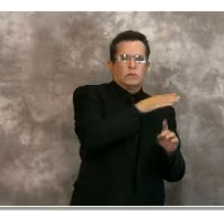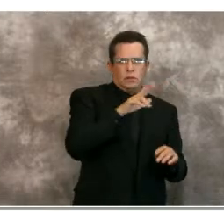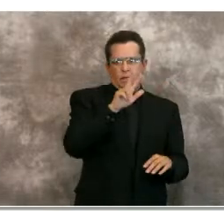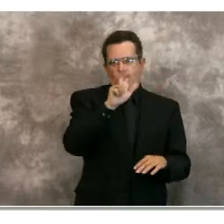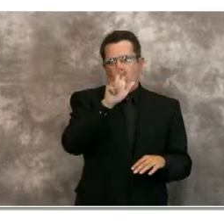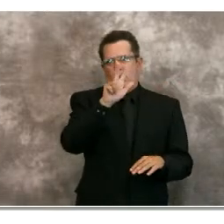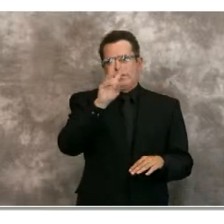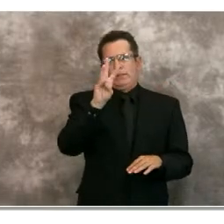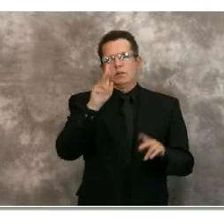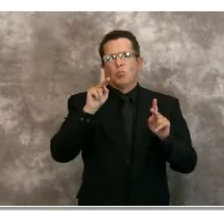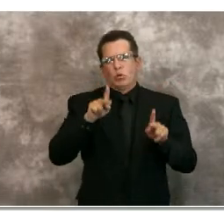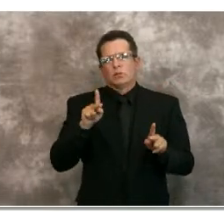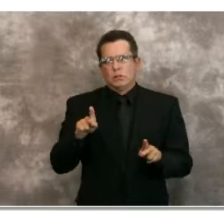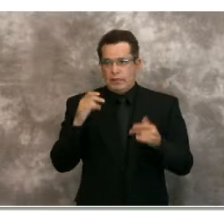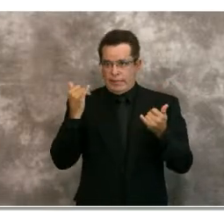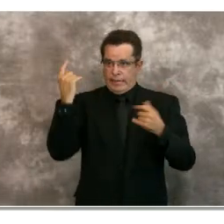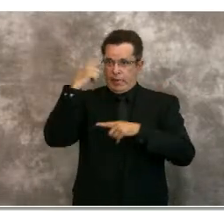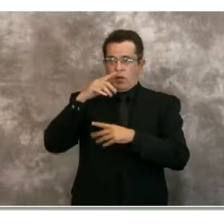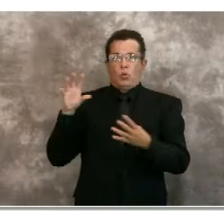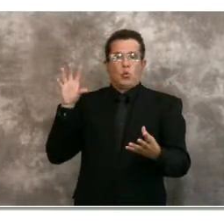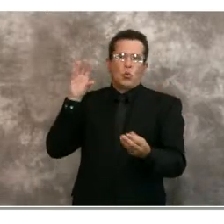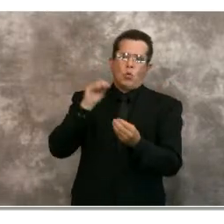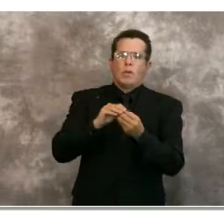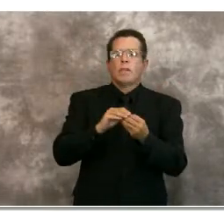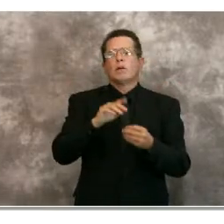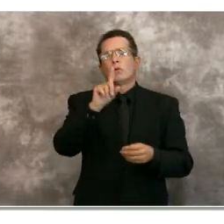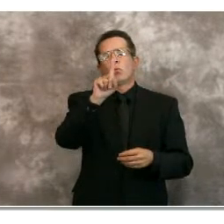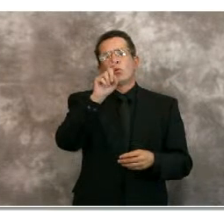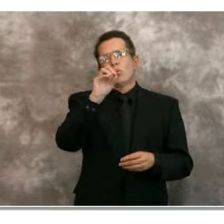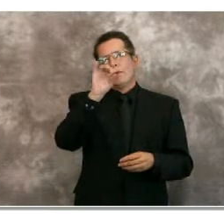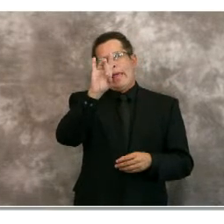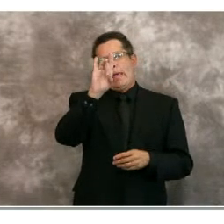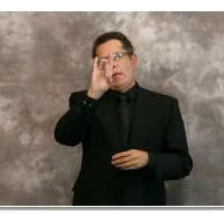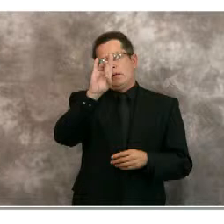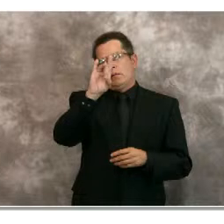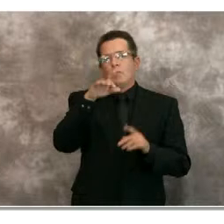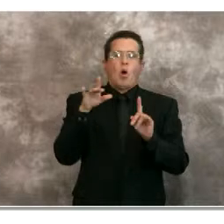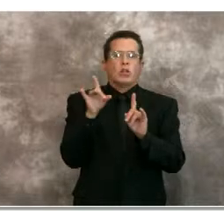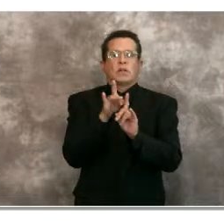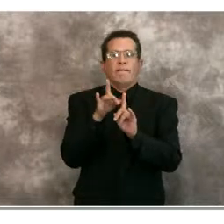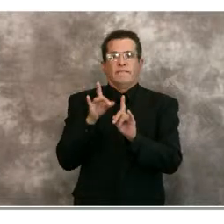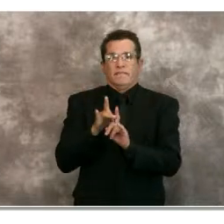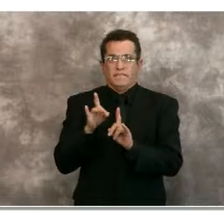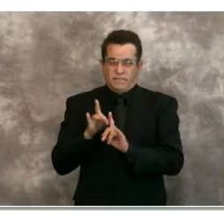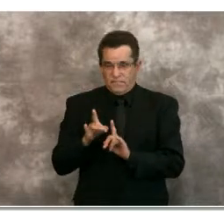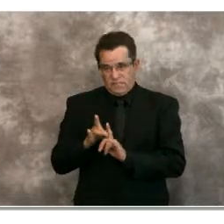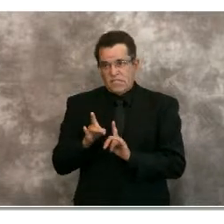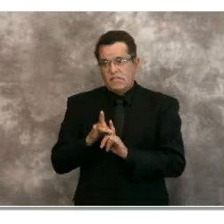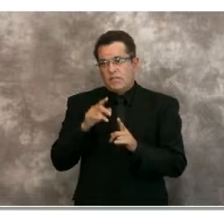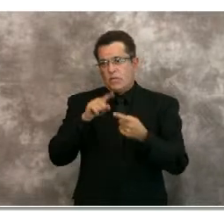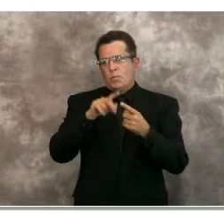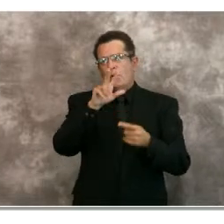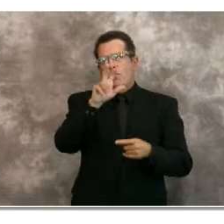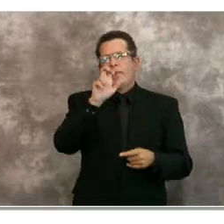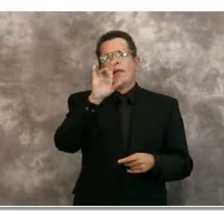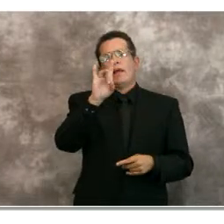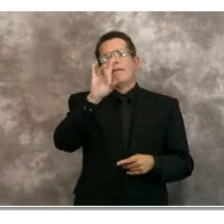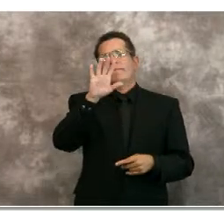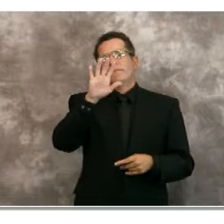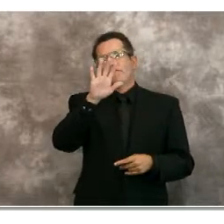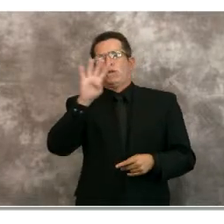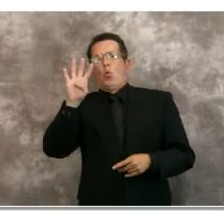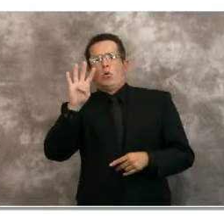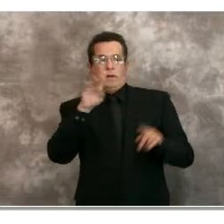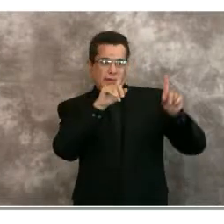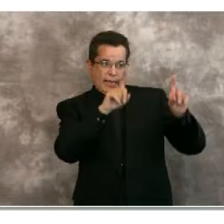effort. For today's totals, we're reporting 108 total positive tests out of the 3,854. That